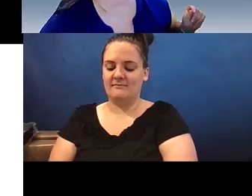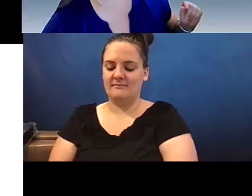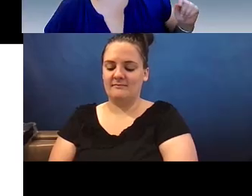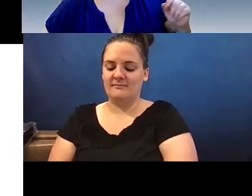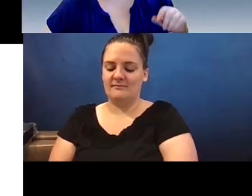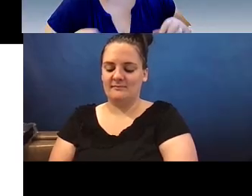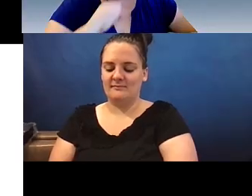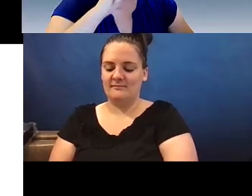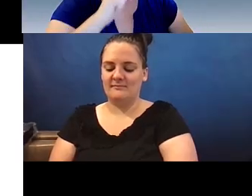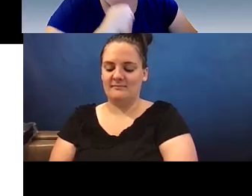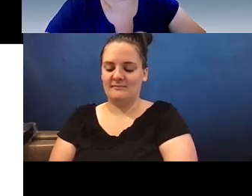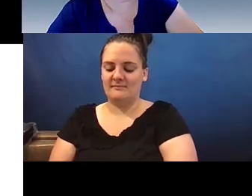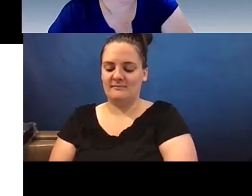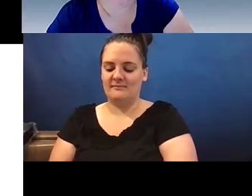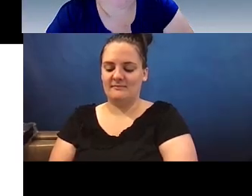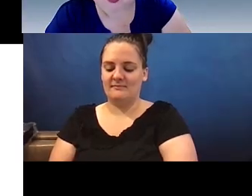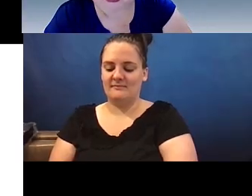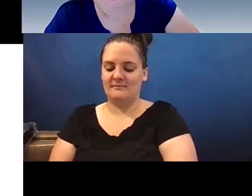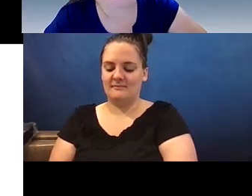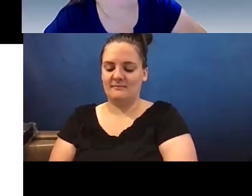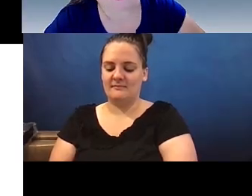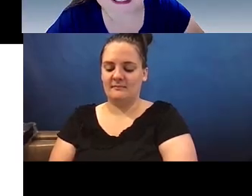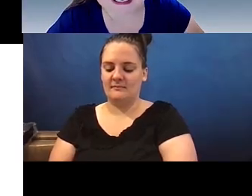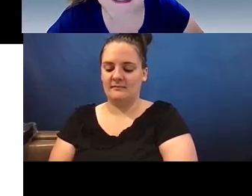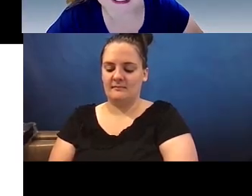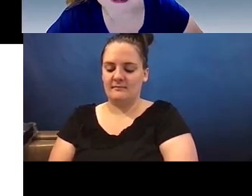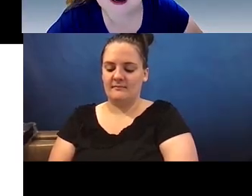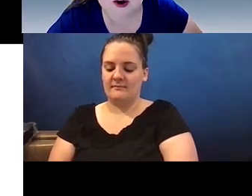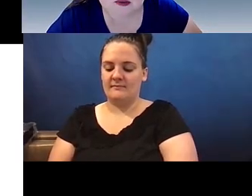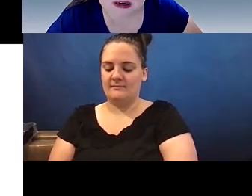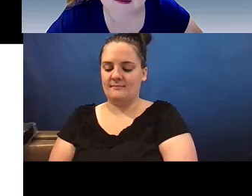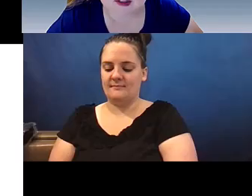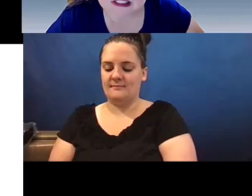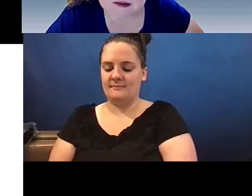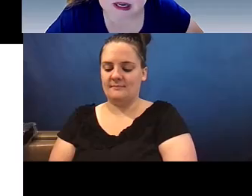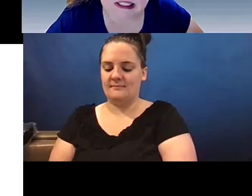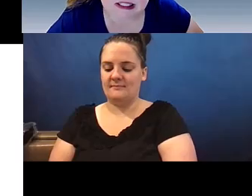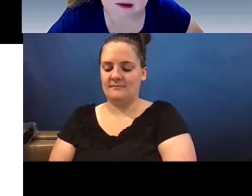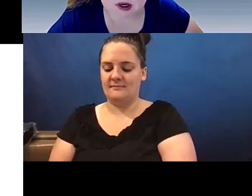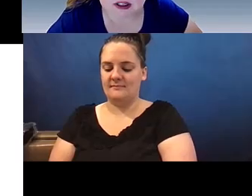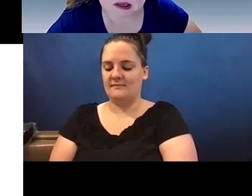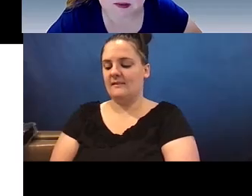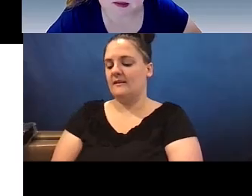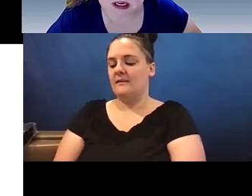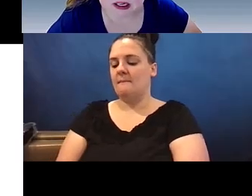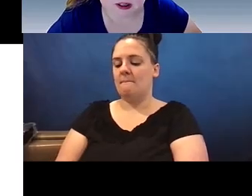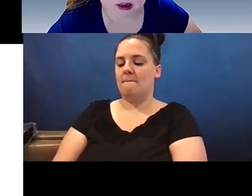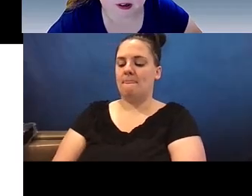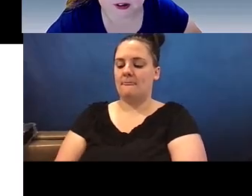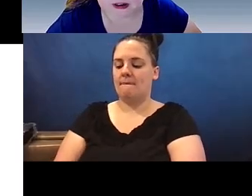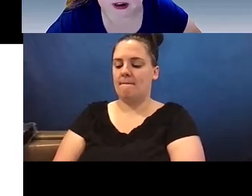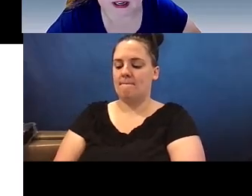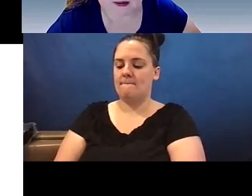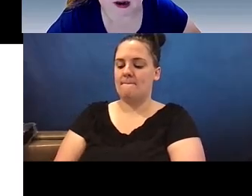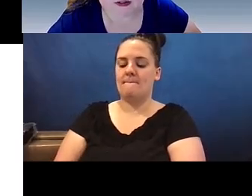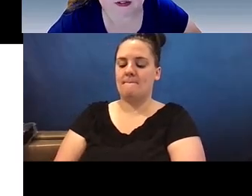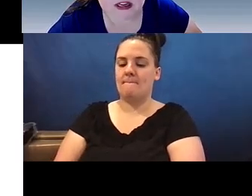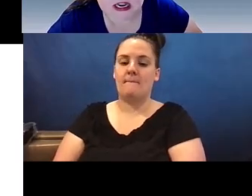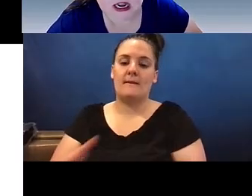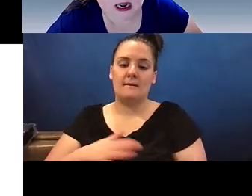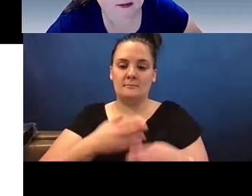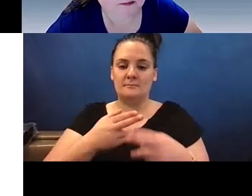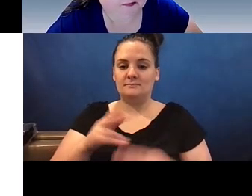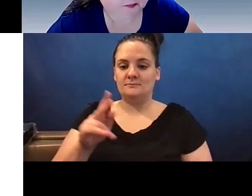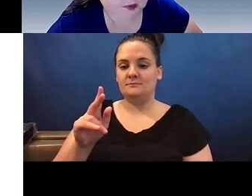Hi, good morning, everybody. We can go ahead and go to the next slide. My name is Kristen Bates, and I'm our Deputy Medicaid Director here at